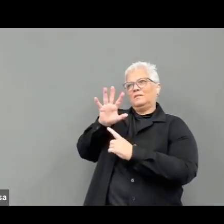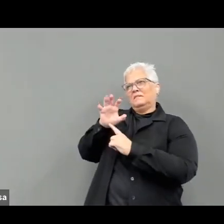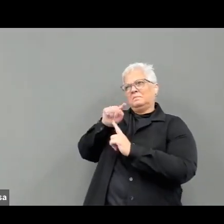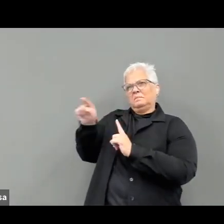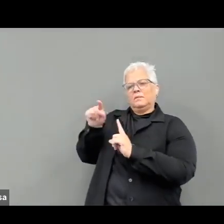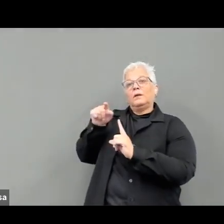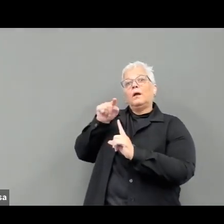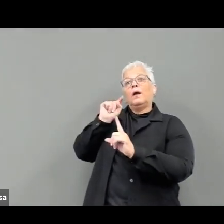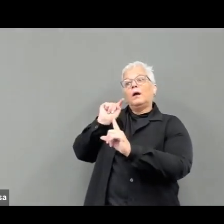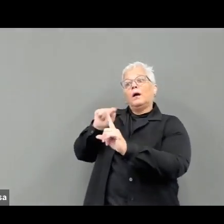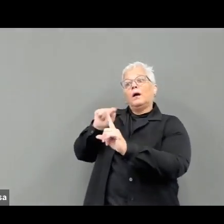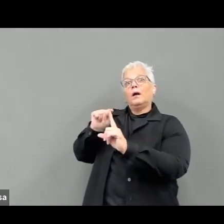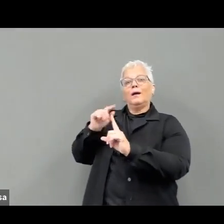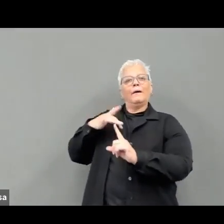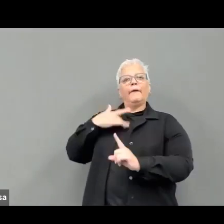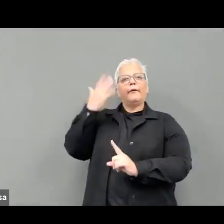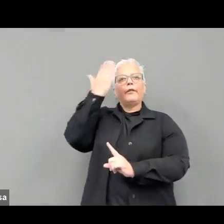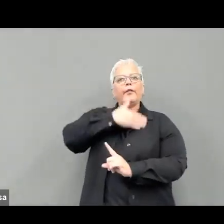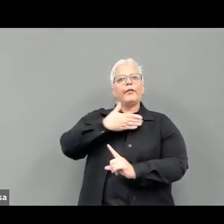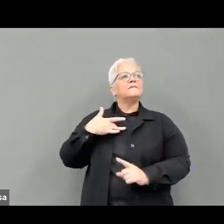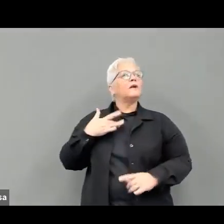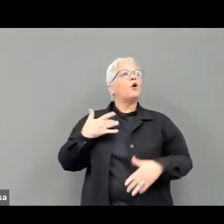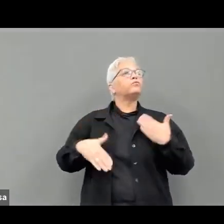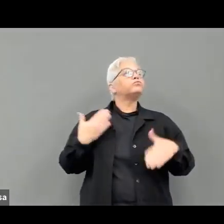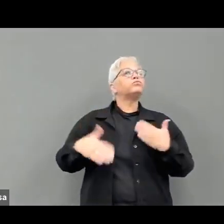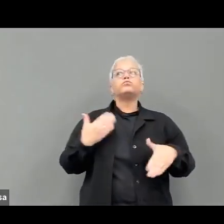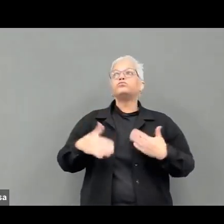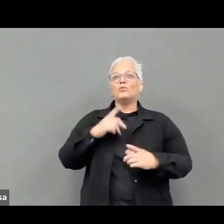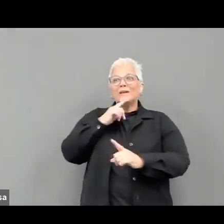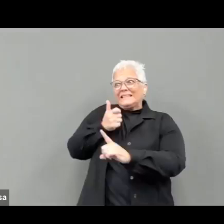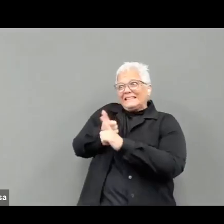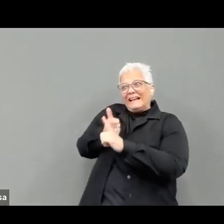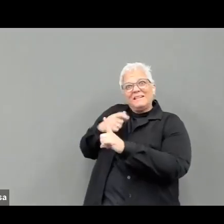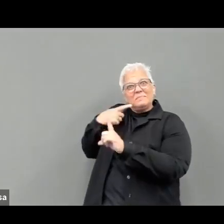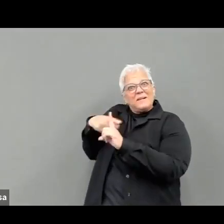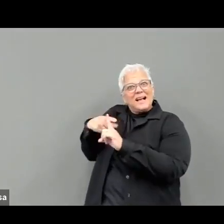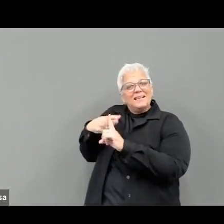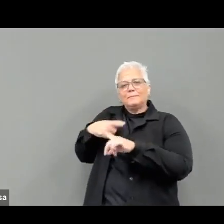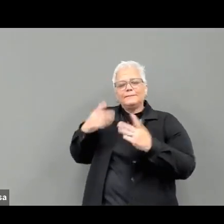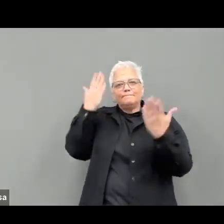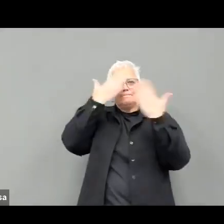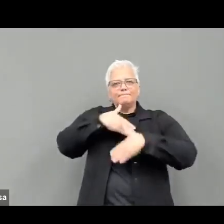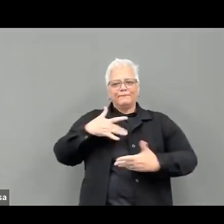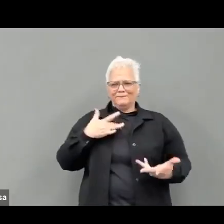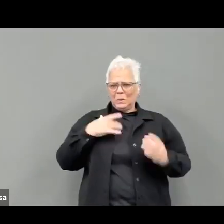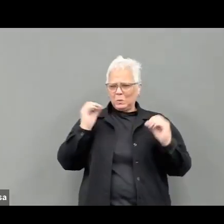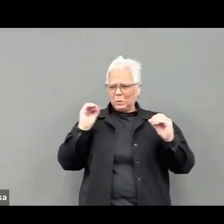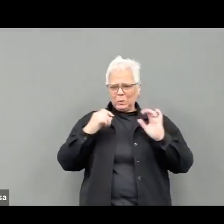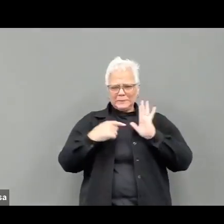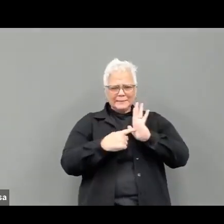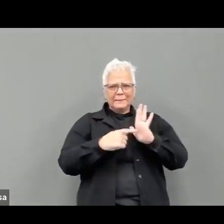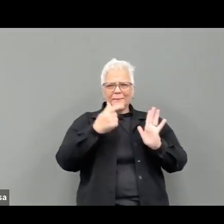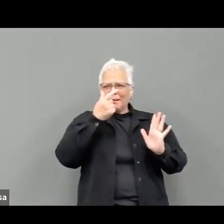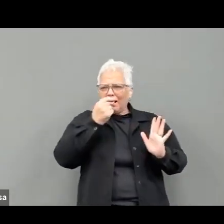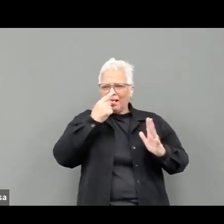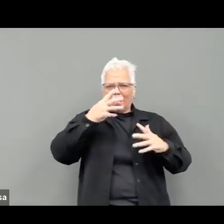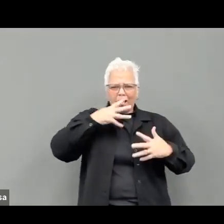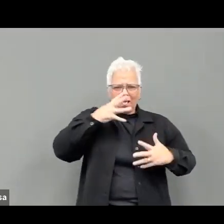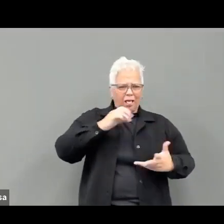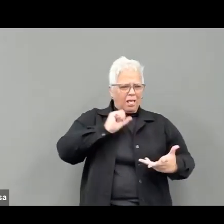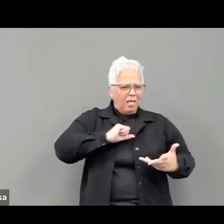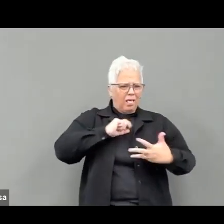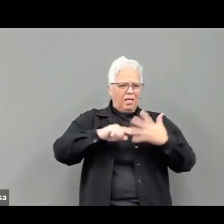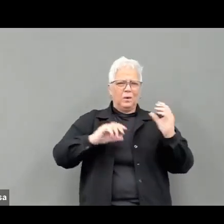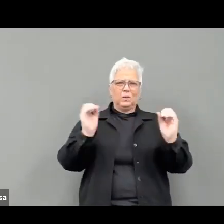date. For the week of January 24th through January 30th, there were 1,917 cases identified as having